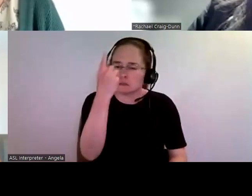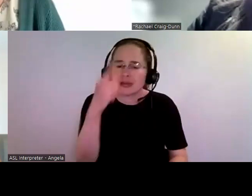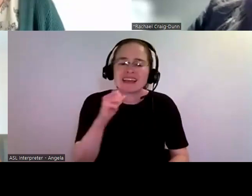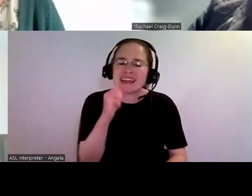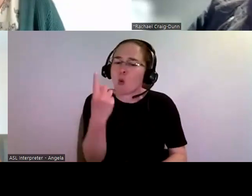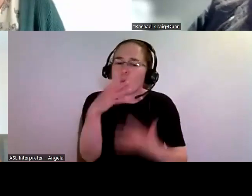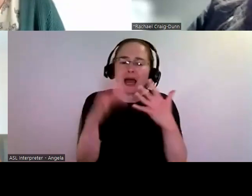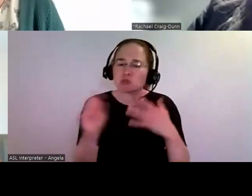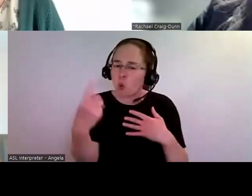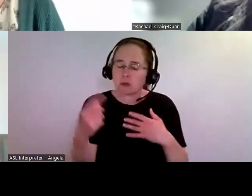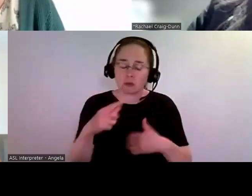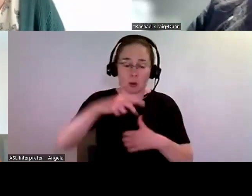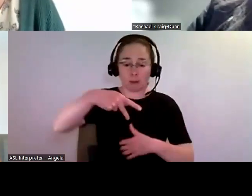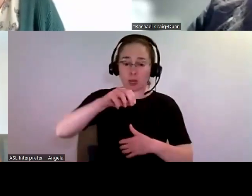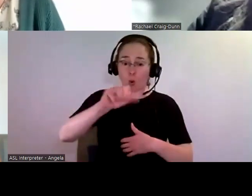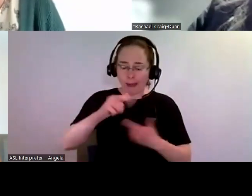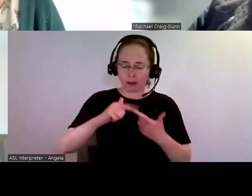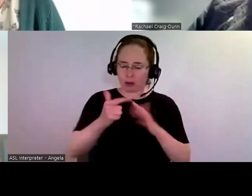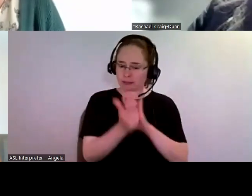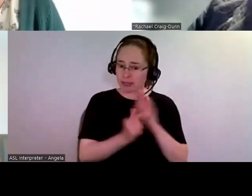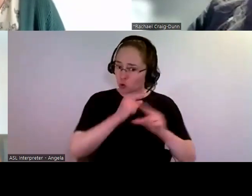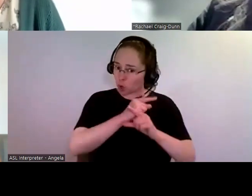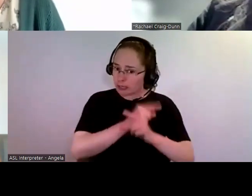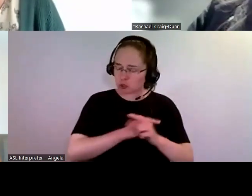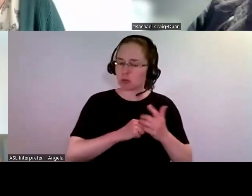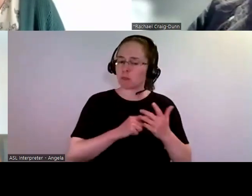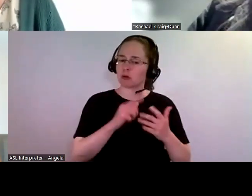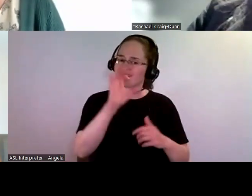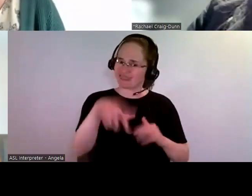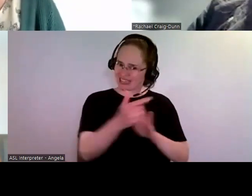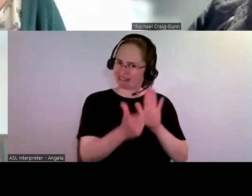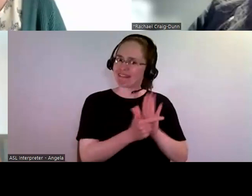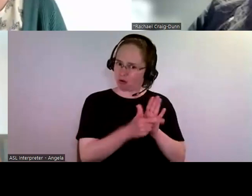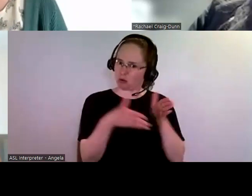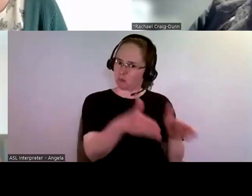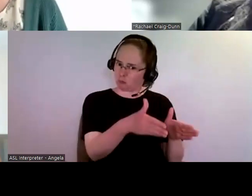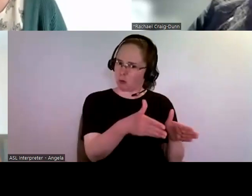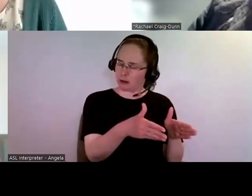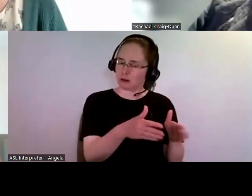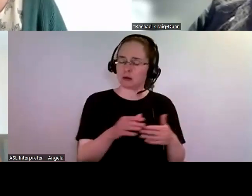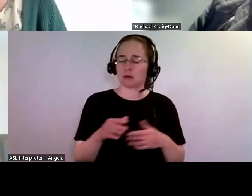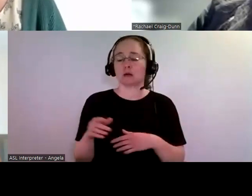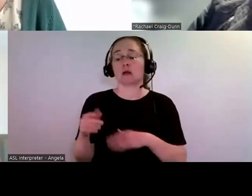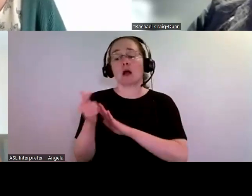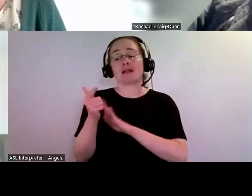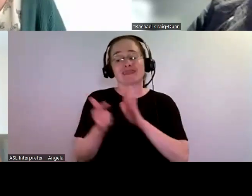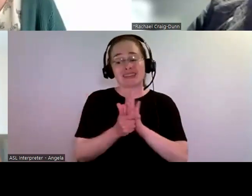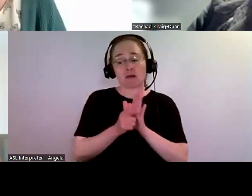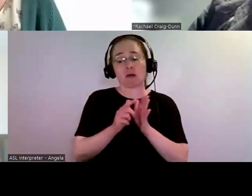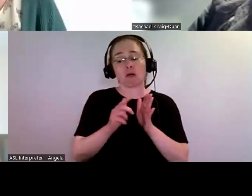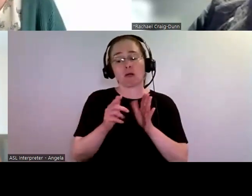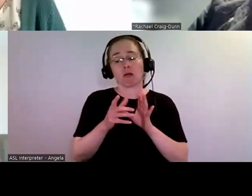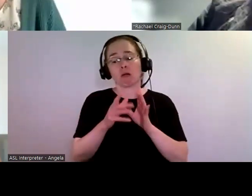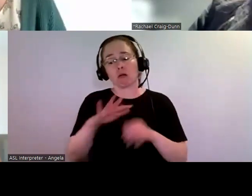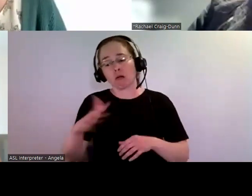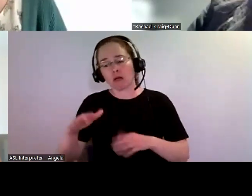POA, legal guardianship, that's the legal way. Then there's the legal to medical, or just plain